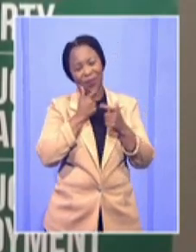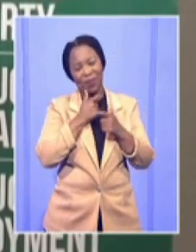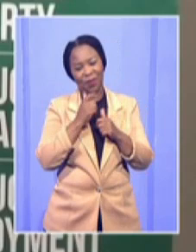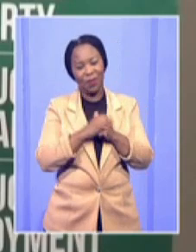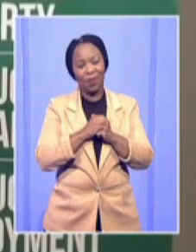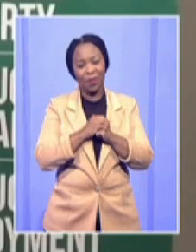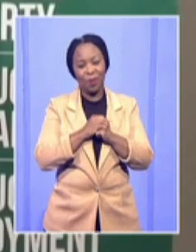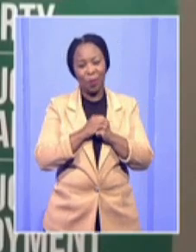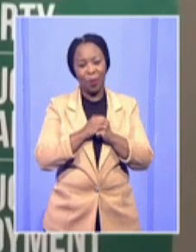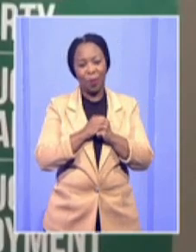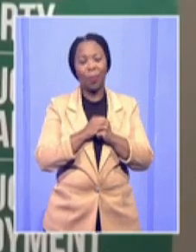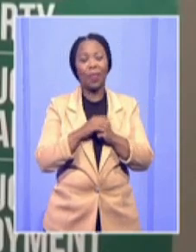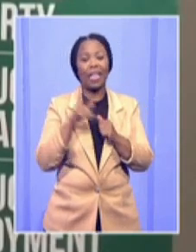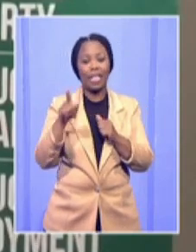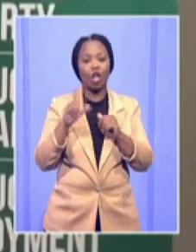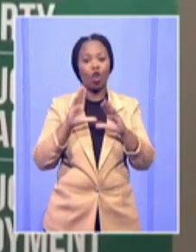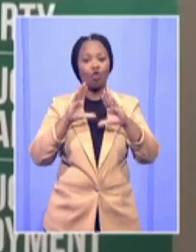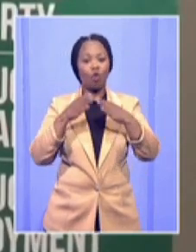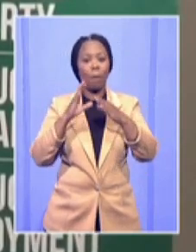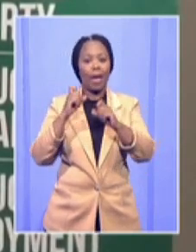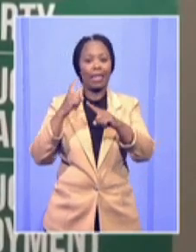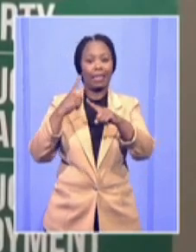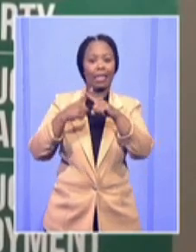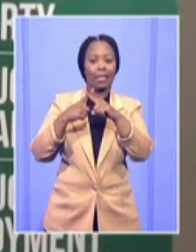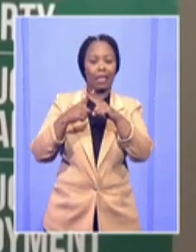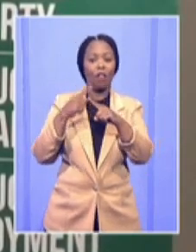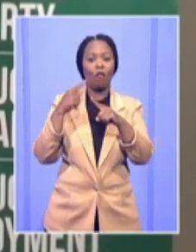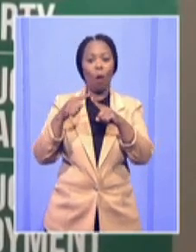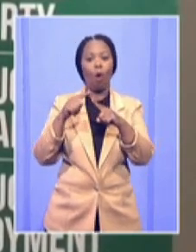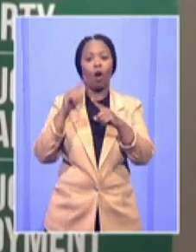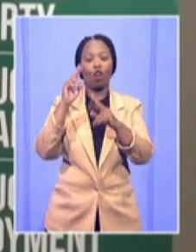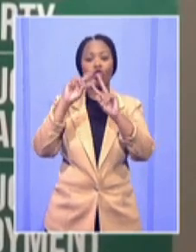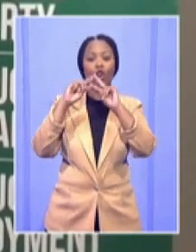Who is the Group Executive of National Research Foundation.